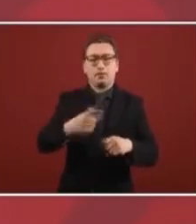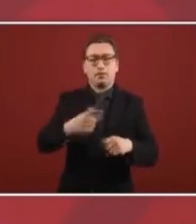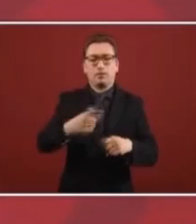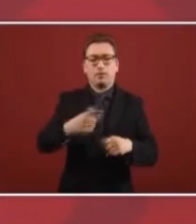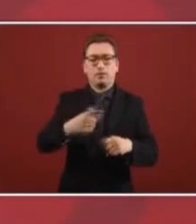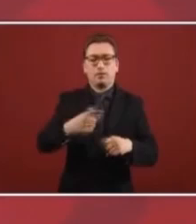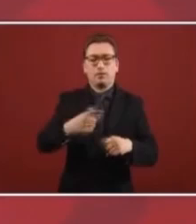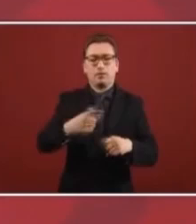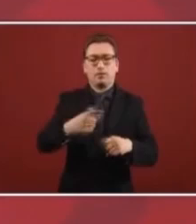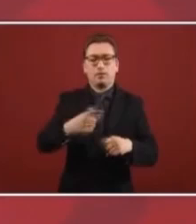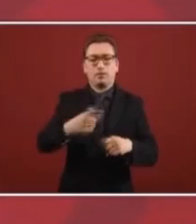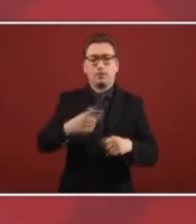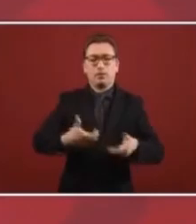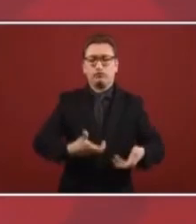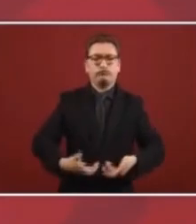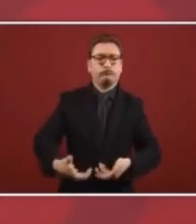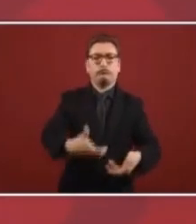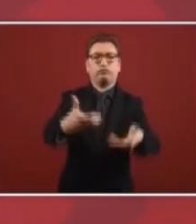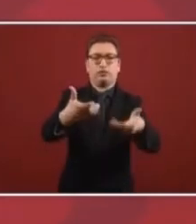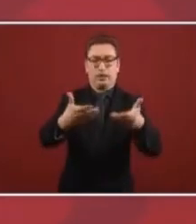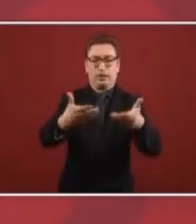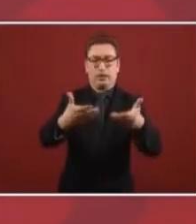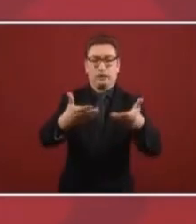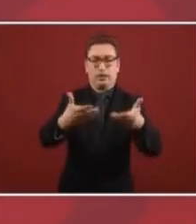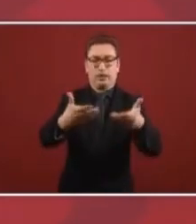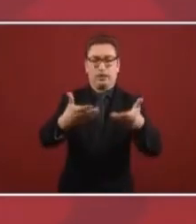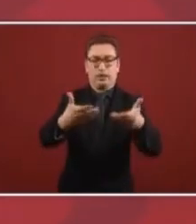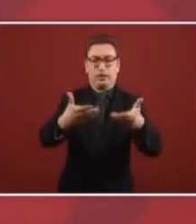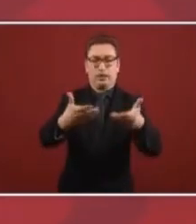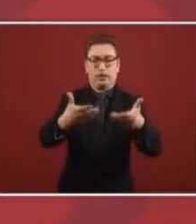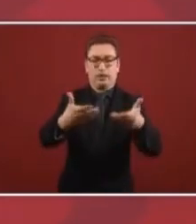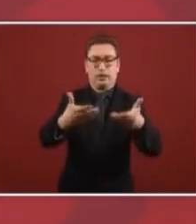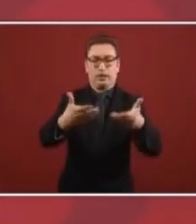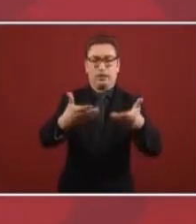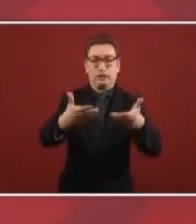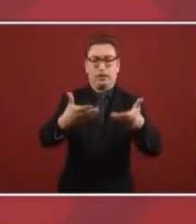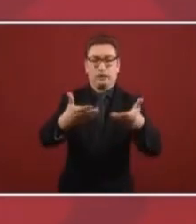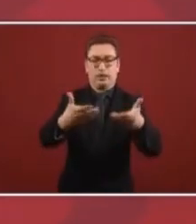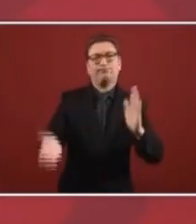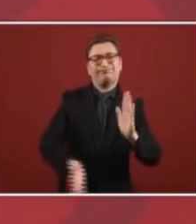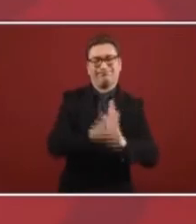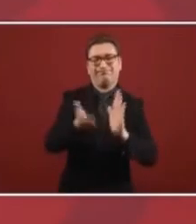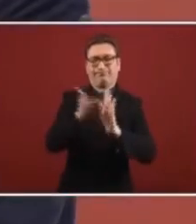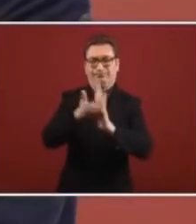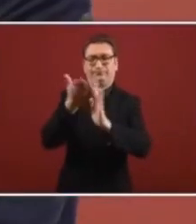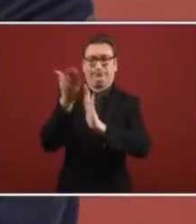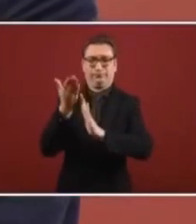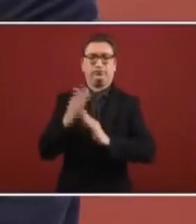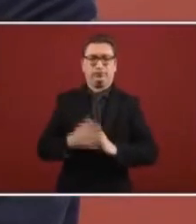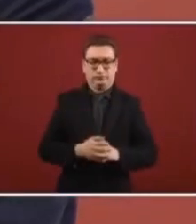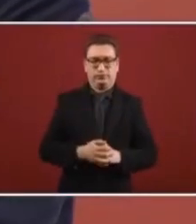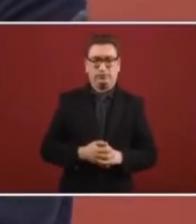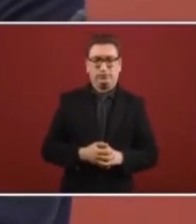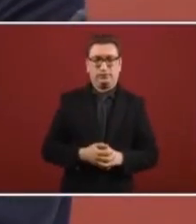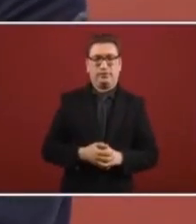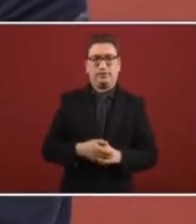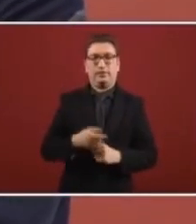and construction of roads and hand labor.